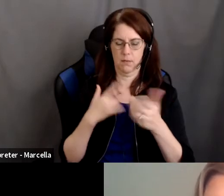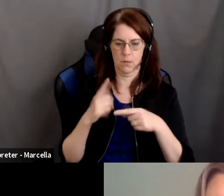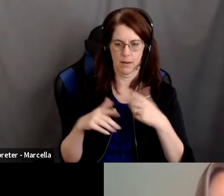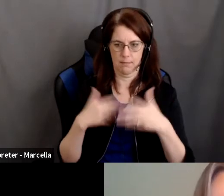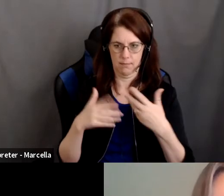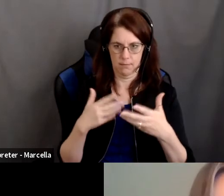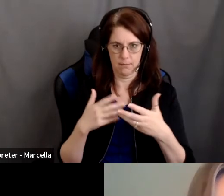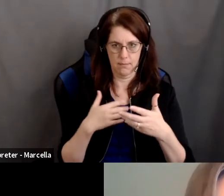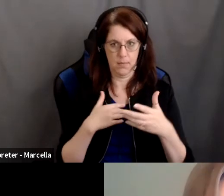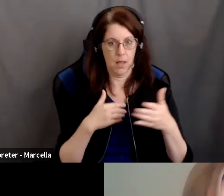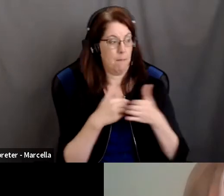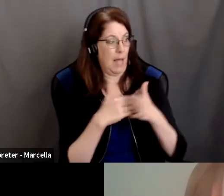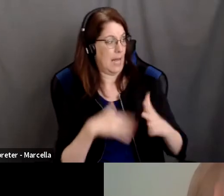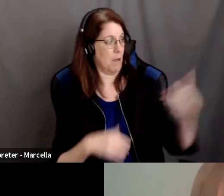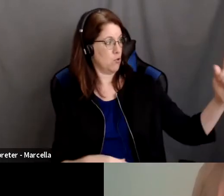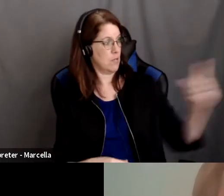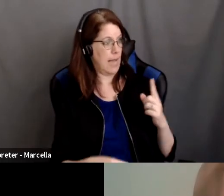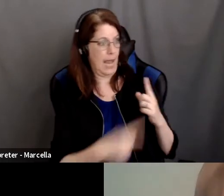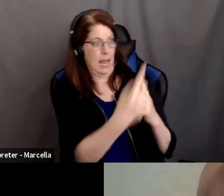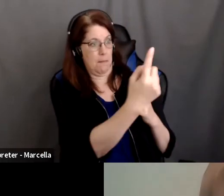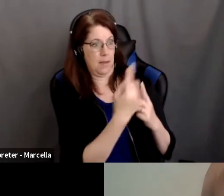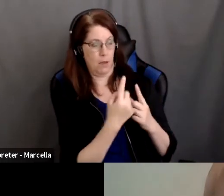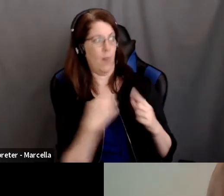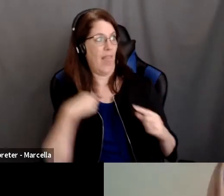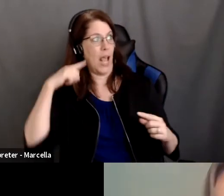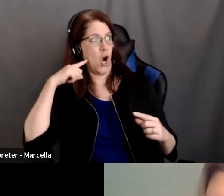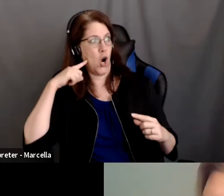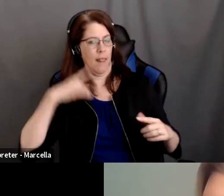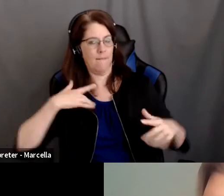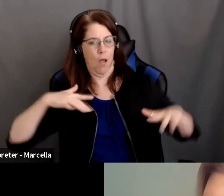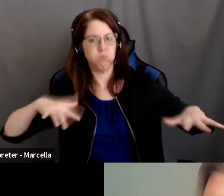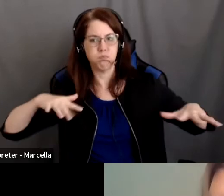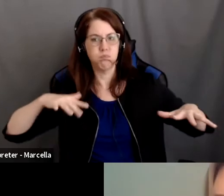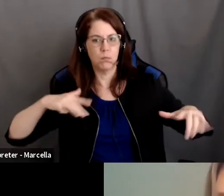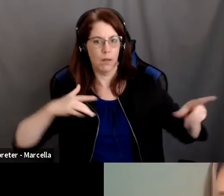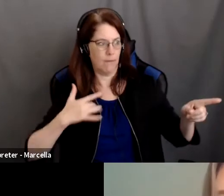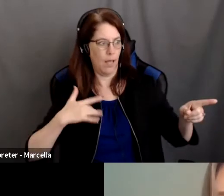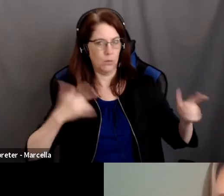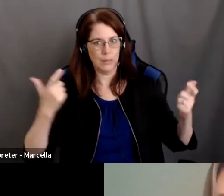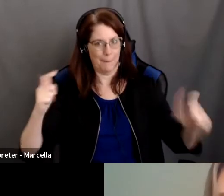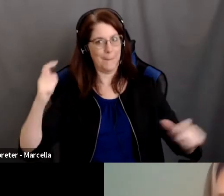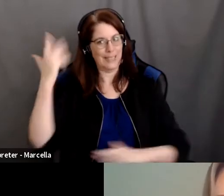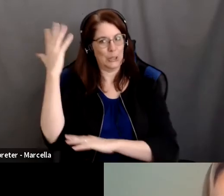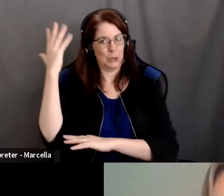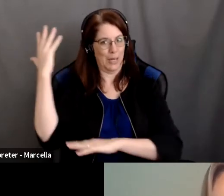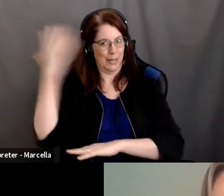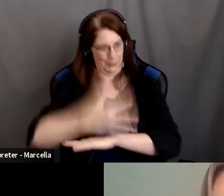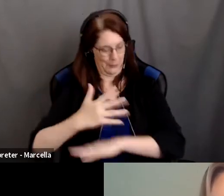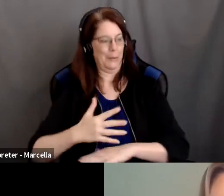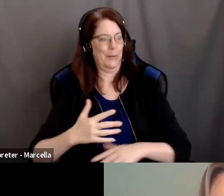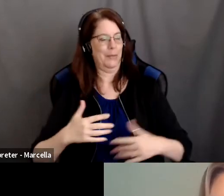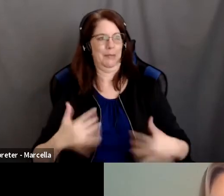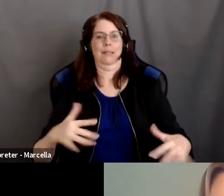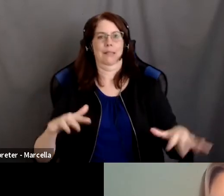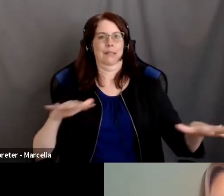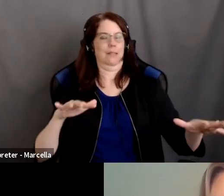My neighbors came out of their houses when they heard it and felt it because it was a pretty big tree after all.